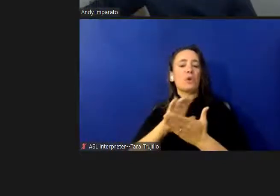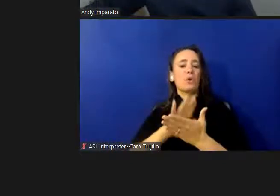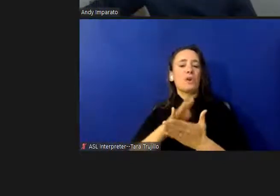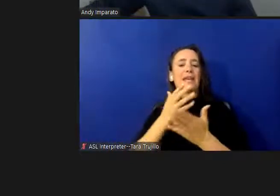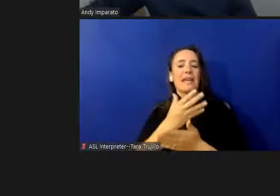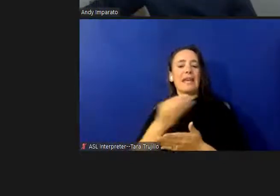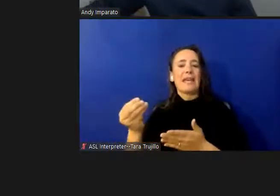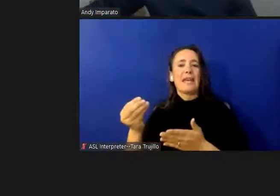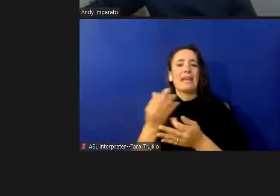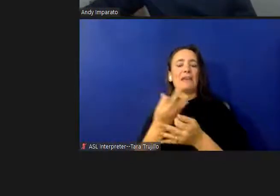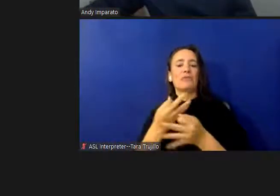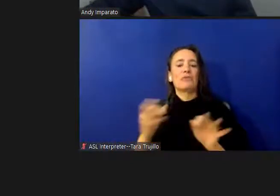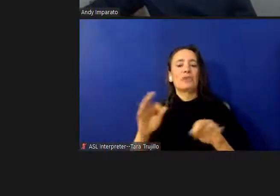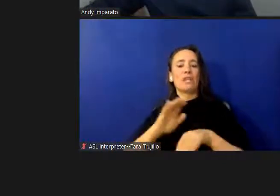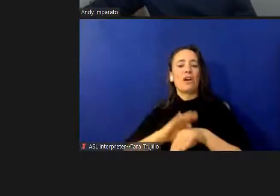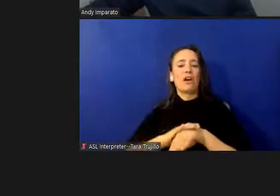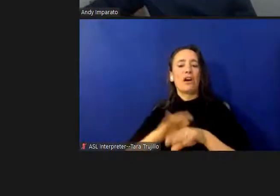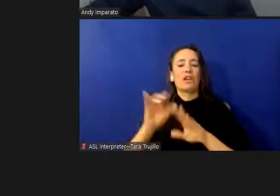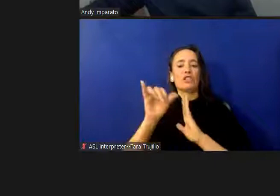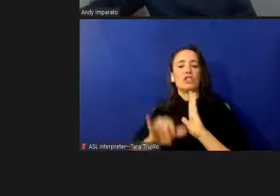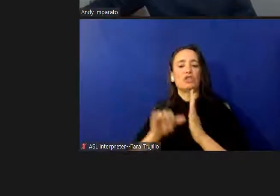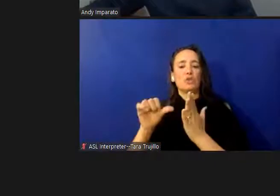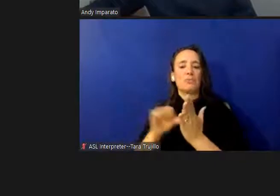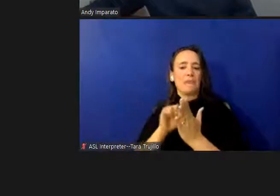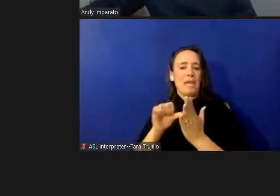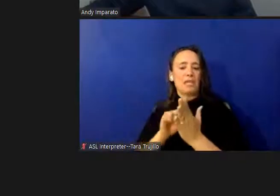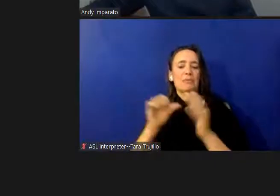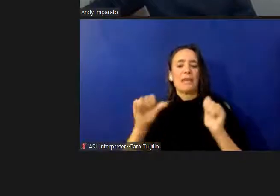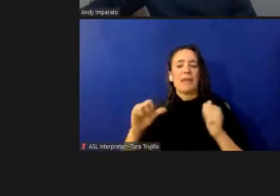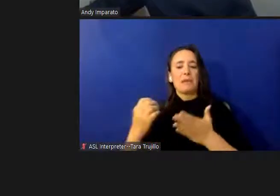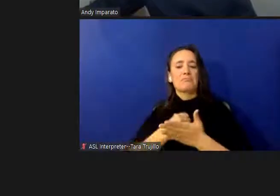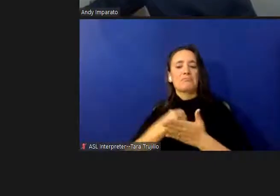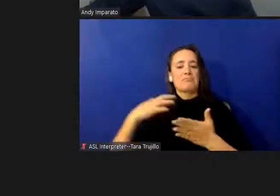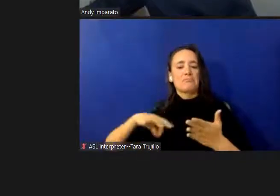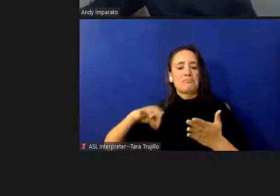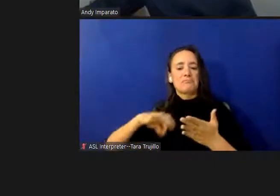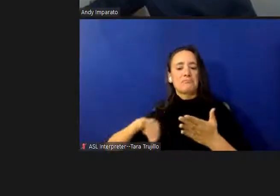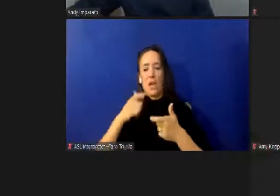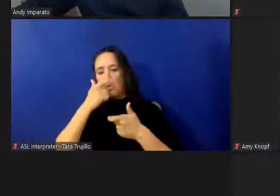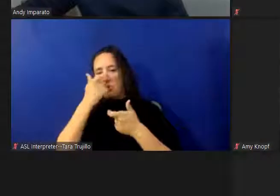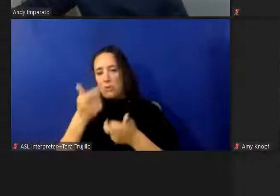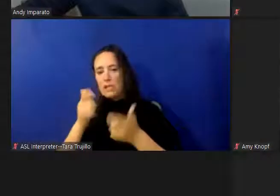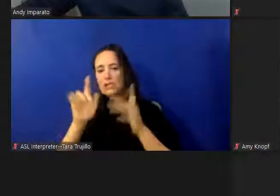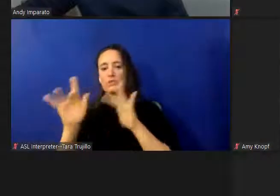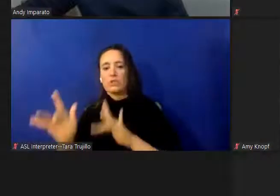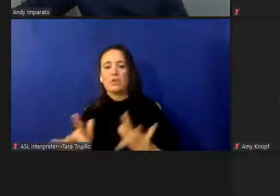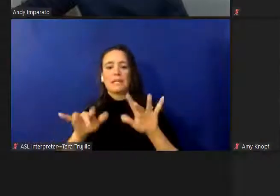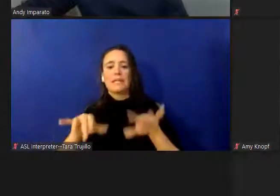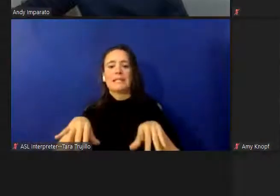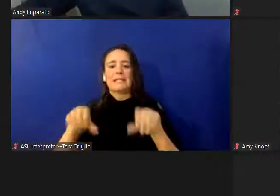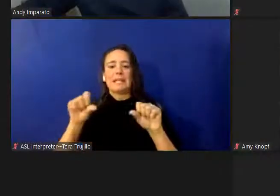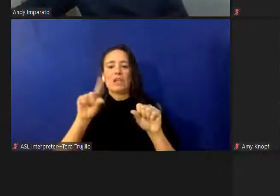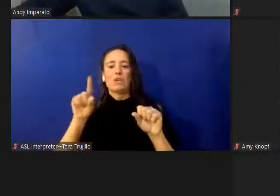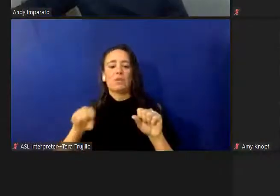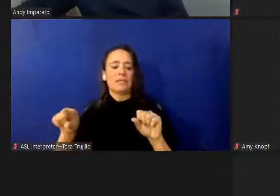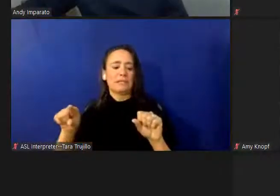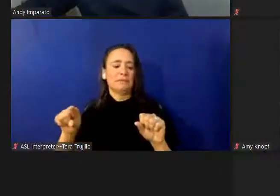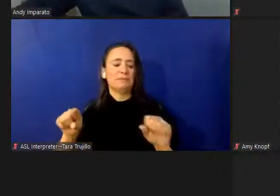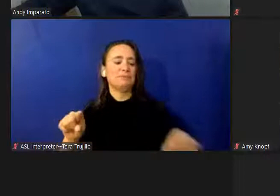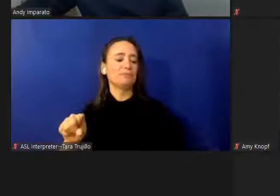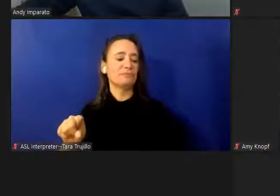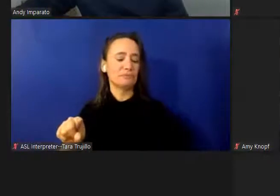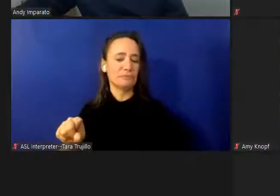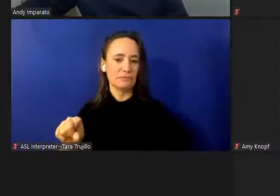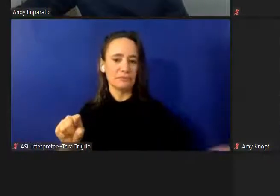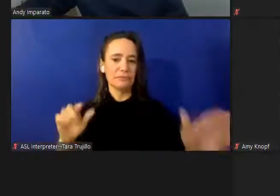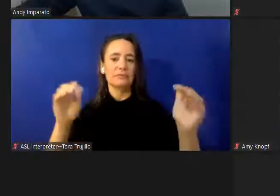we will continue to allow people to gain CEU credits by watching the recordings and taking the quiz. So I'd like to start off with an